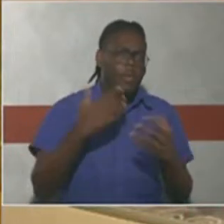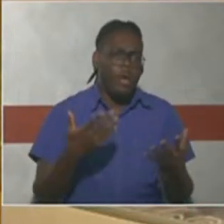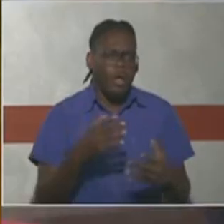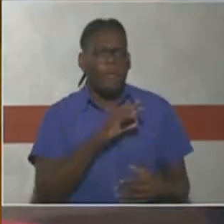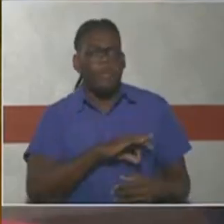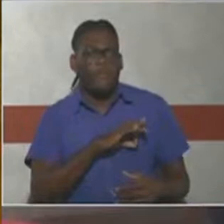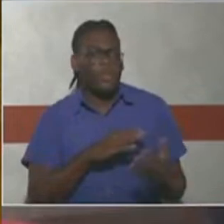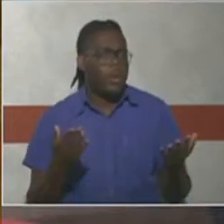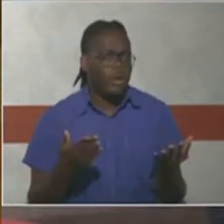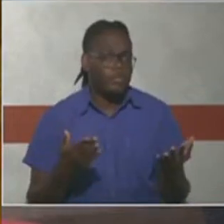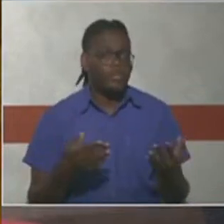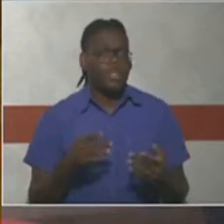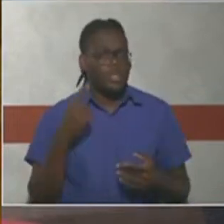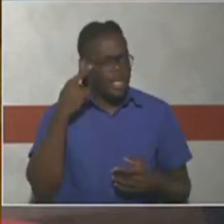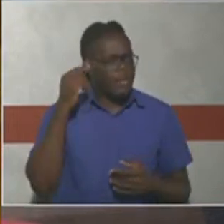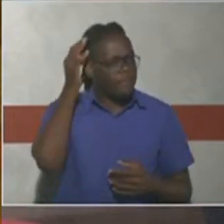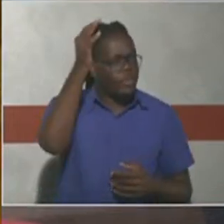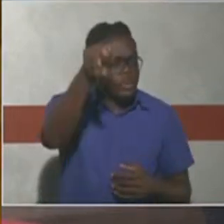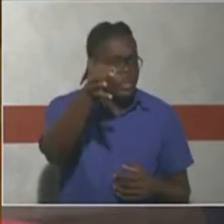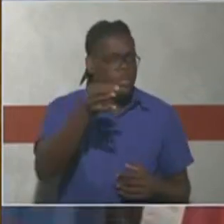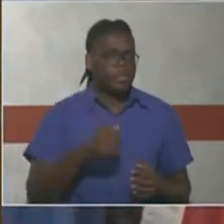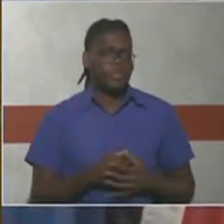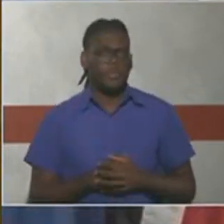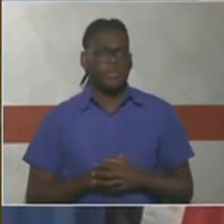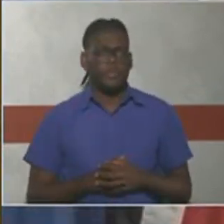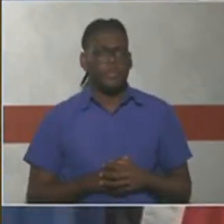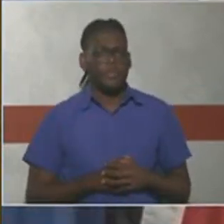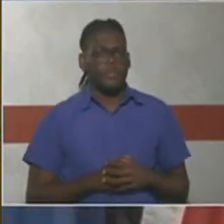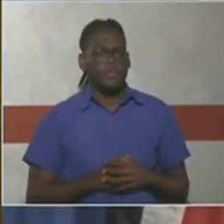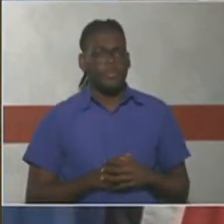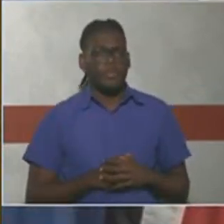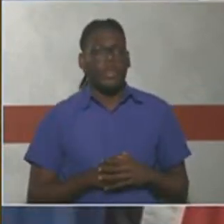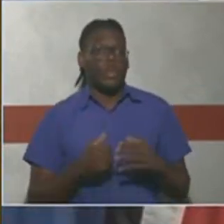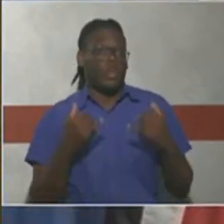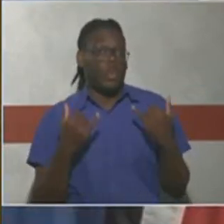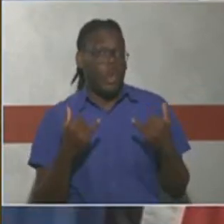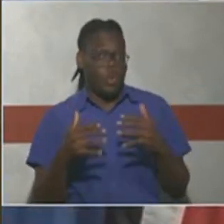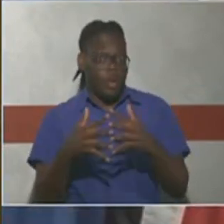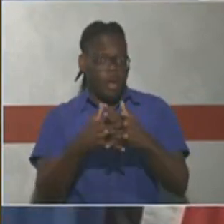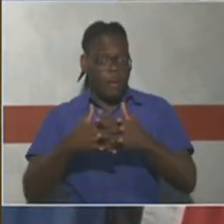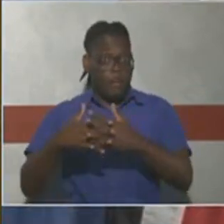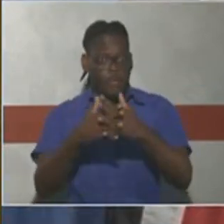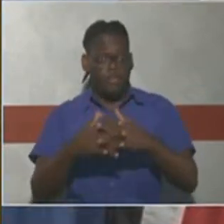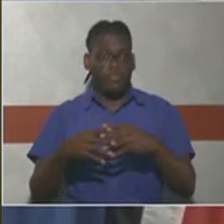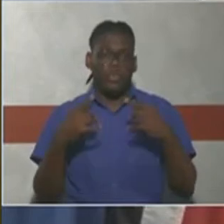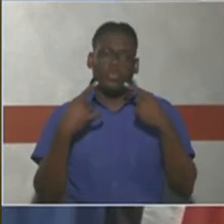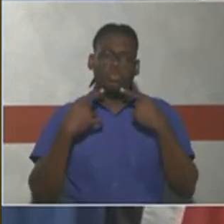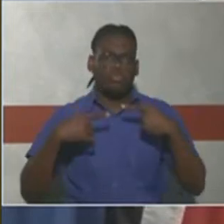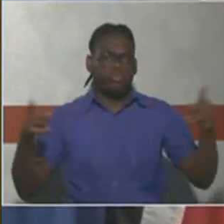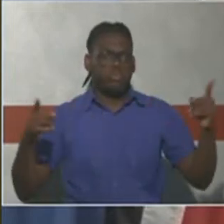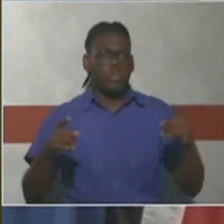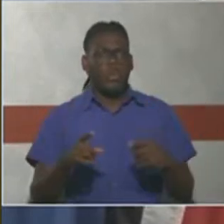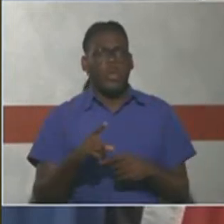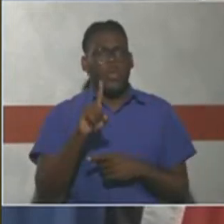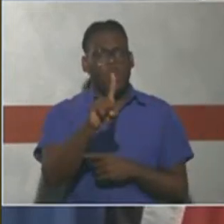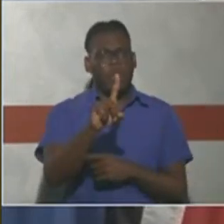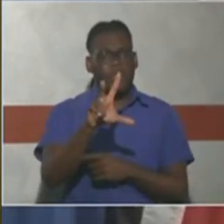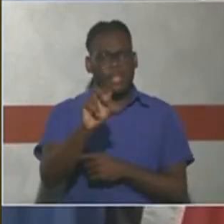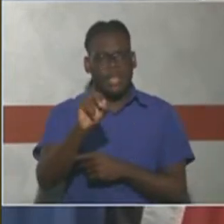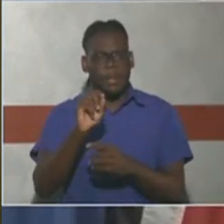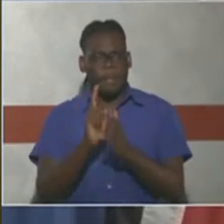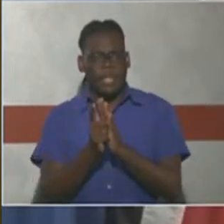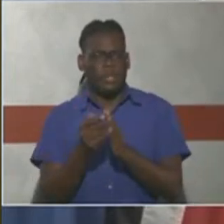the Venezuelans? Well, the U.S. made an announcement half an hour ago, and I am meeting